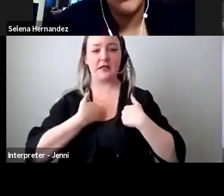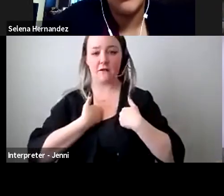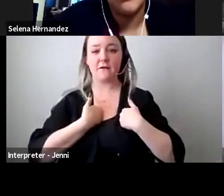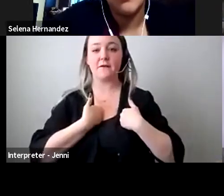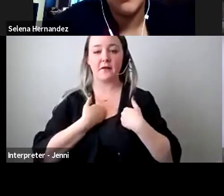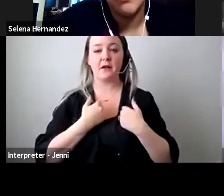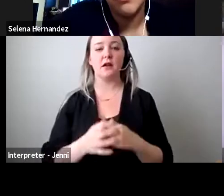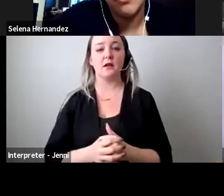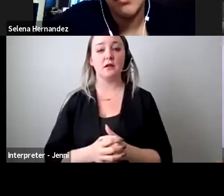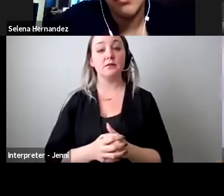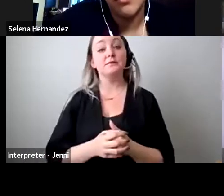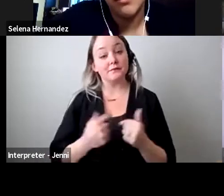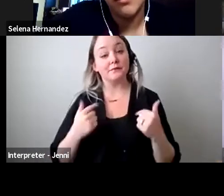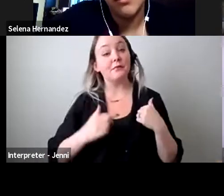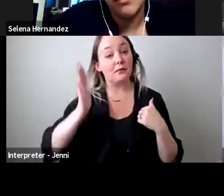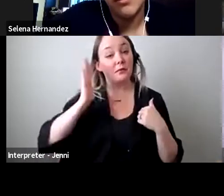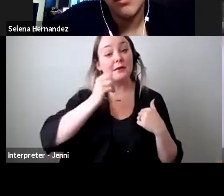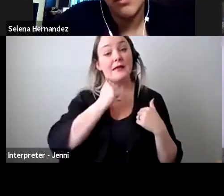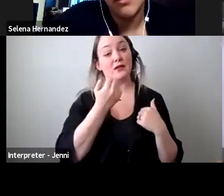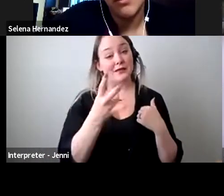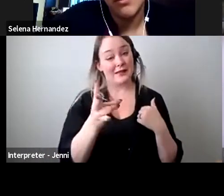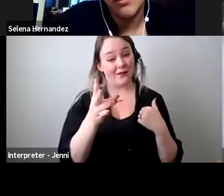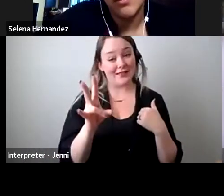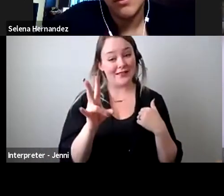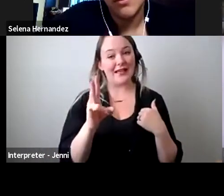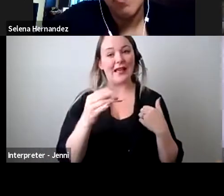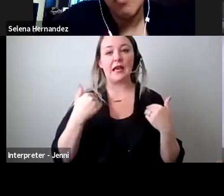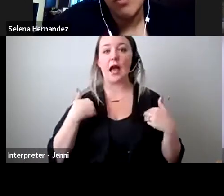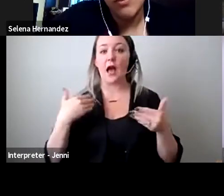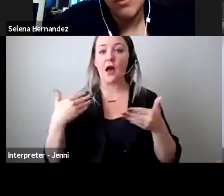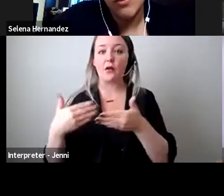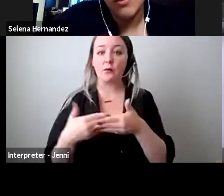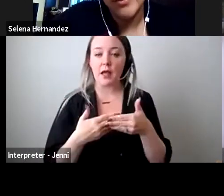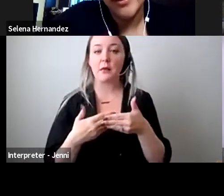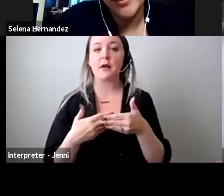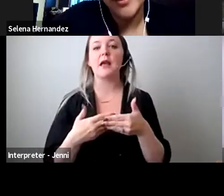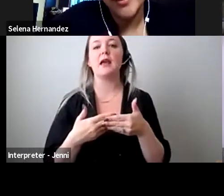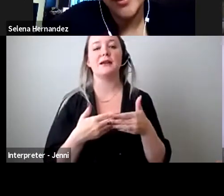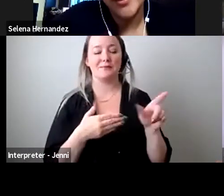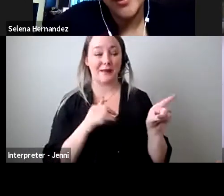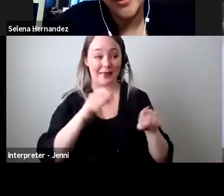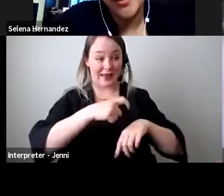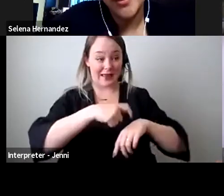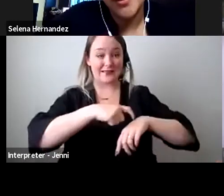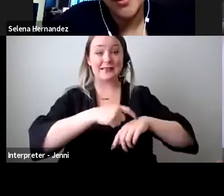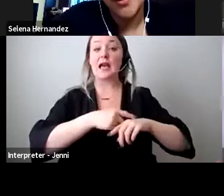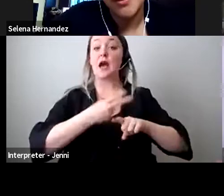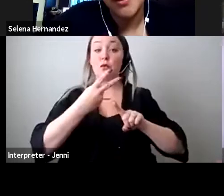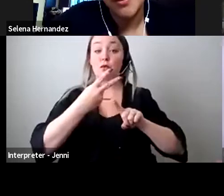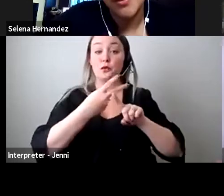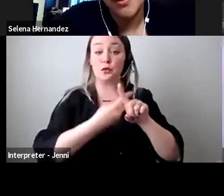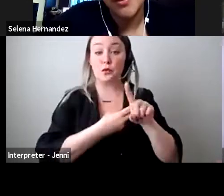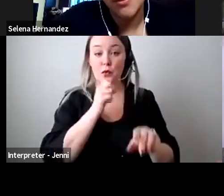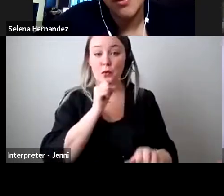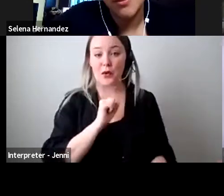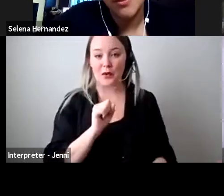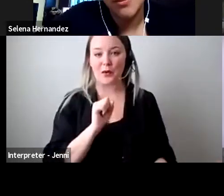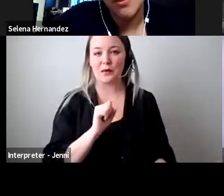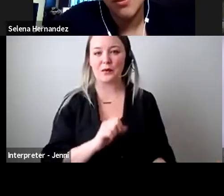was 17. I had my baby. 2 months, he was 2 months. I had my baby.